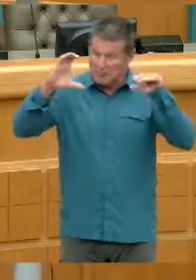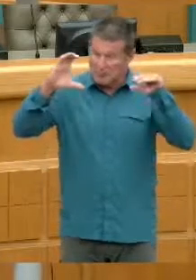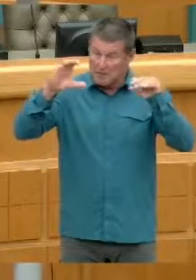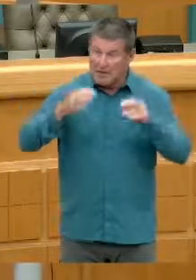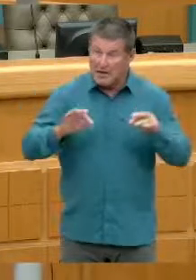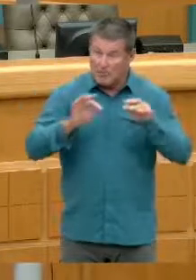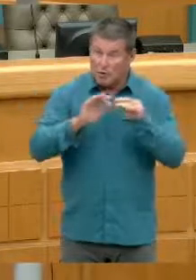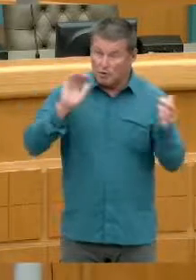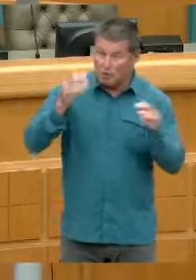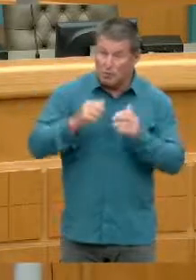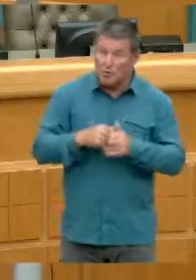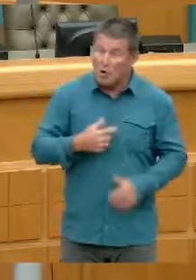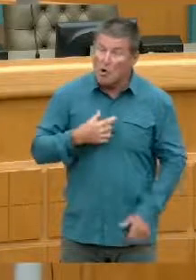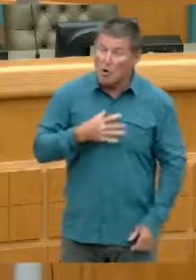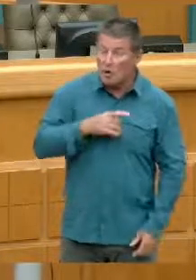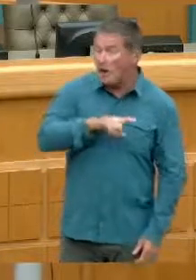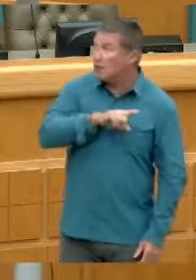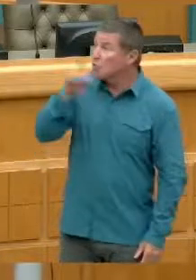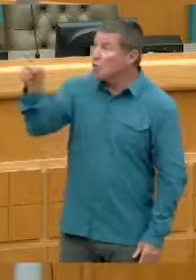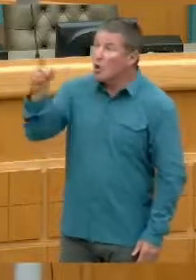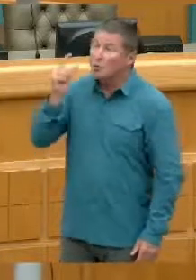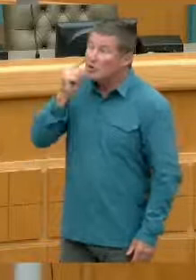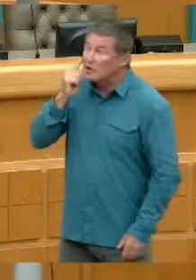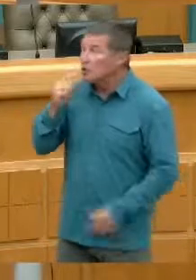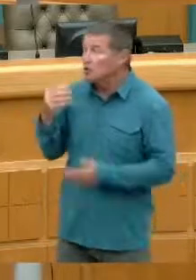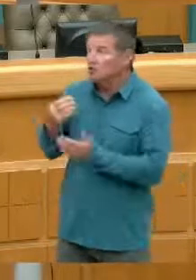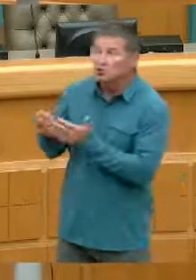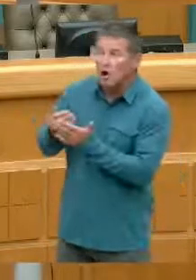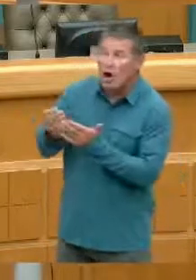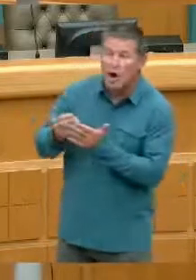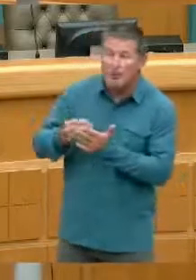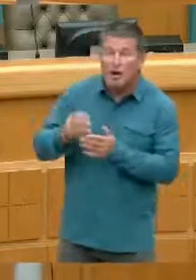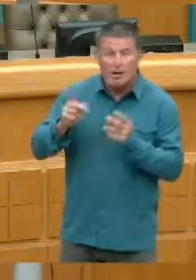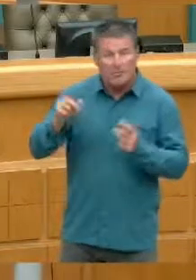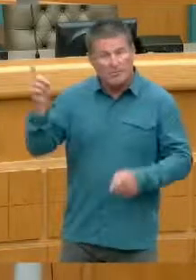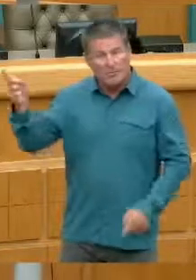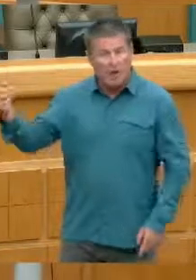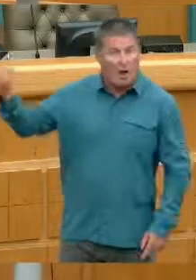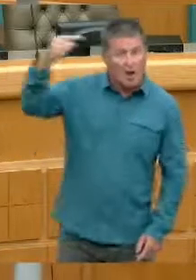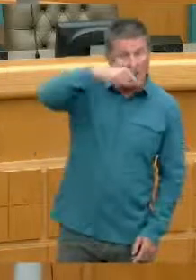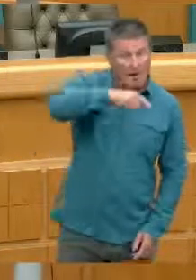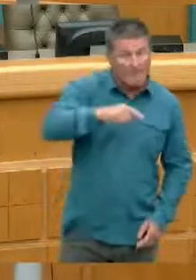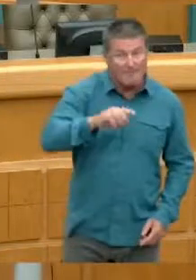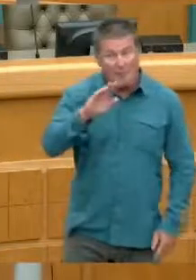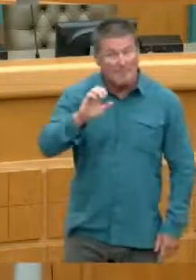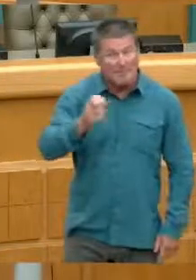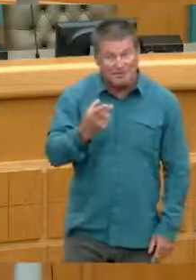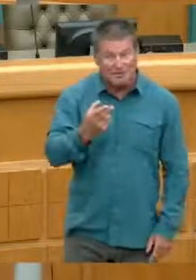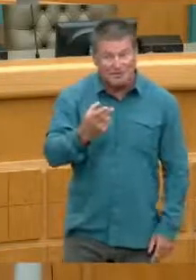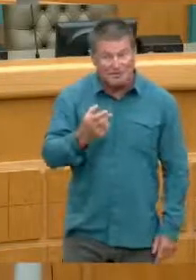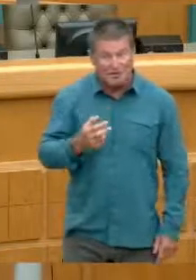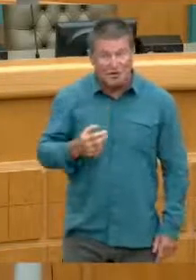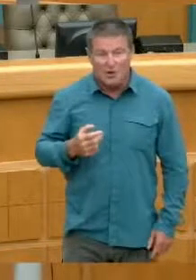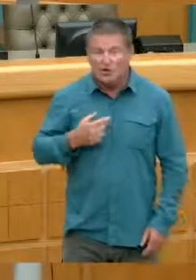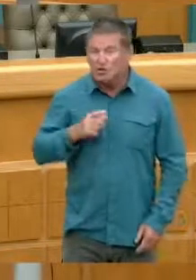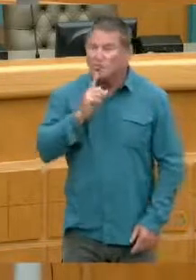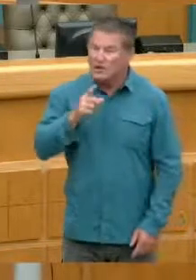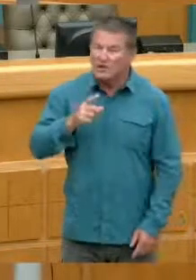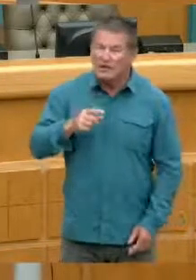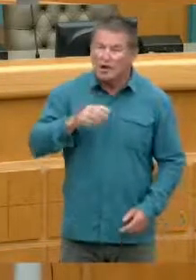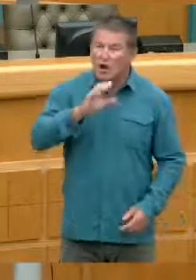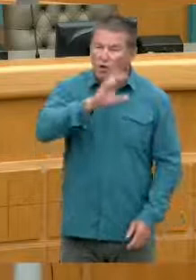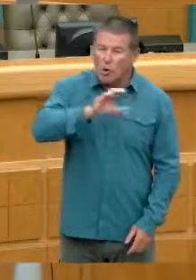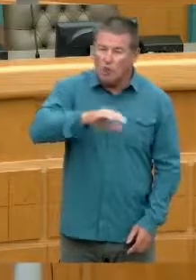is that we like to go to San Antonio to shop, and people in San Antonio like to come here to go to the beach, and we're connected with